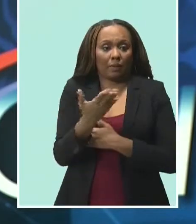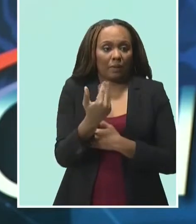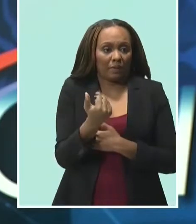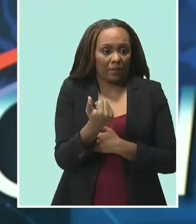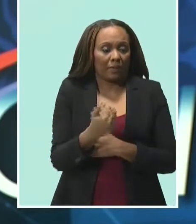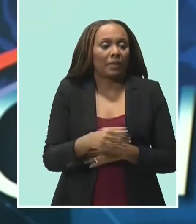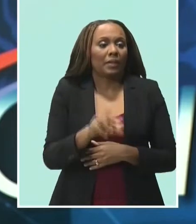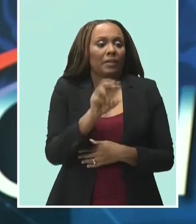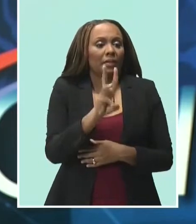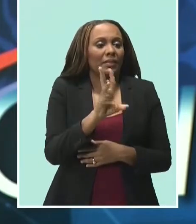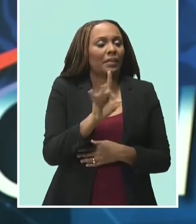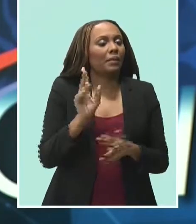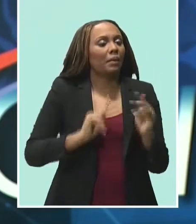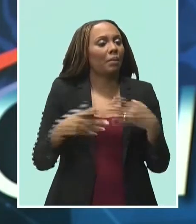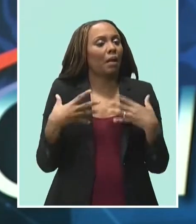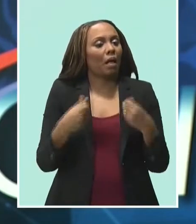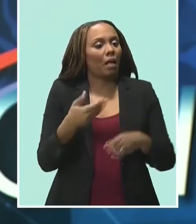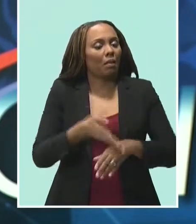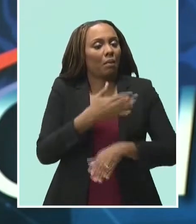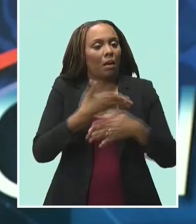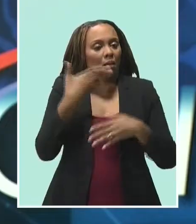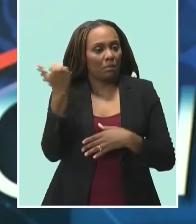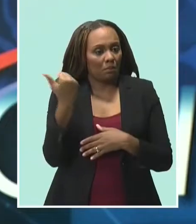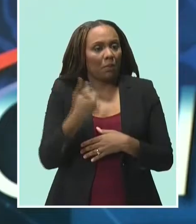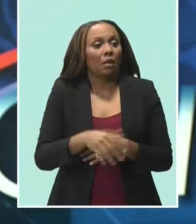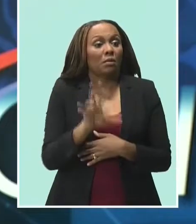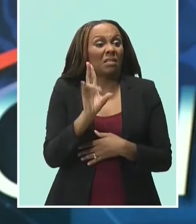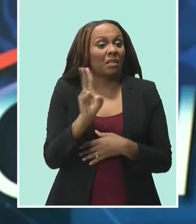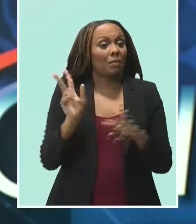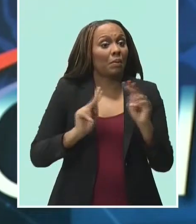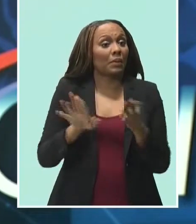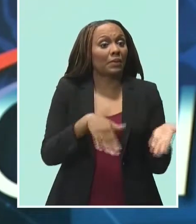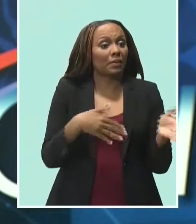have recovered. 7 people have died. A total of